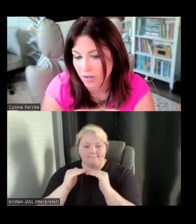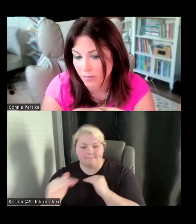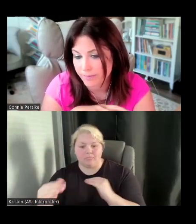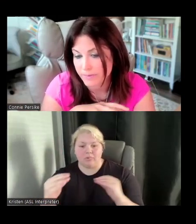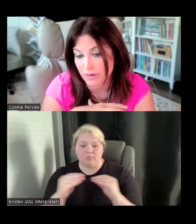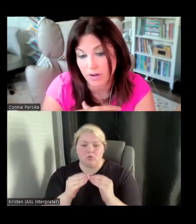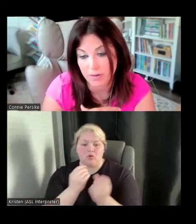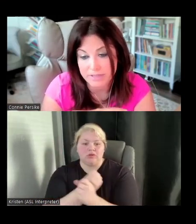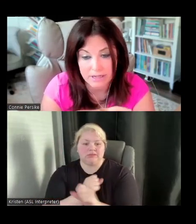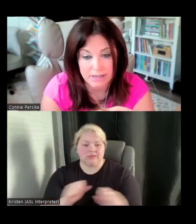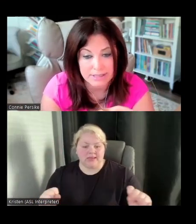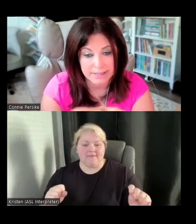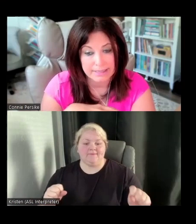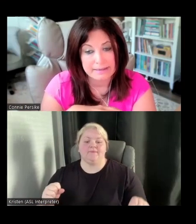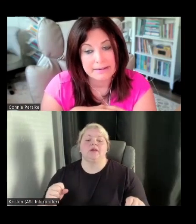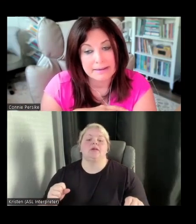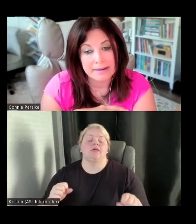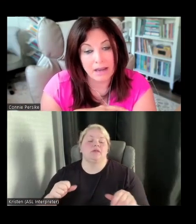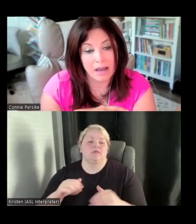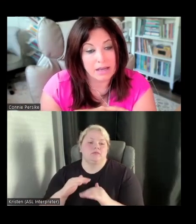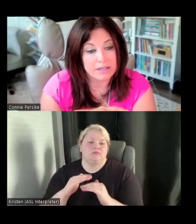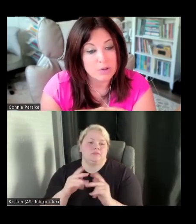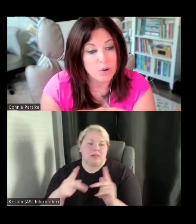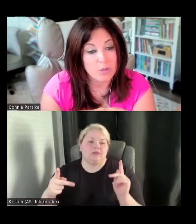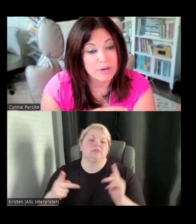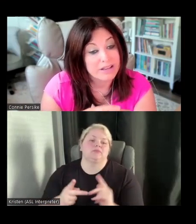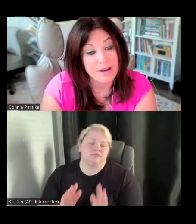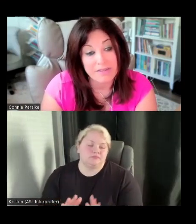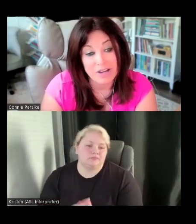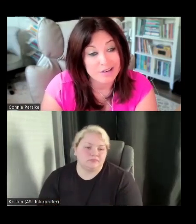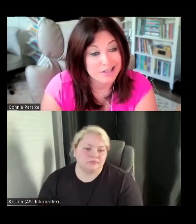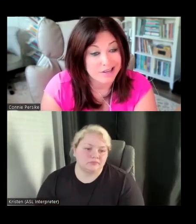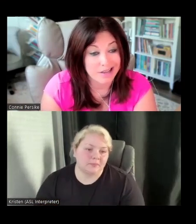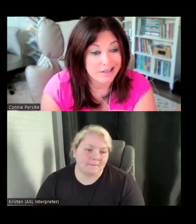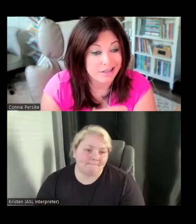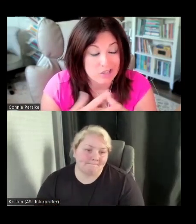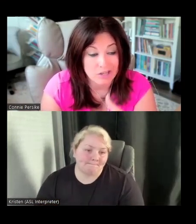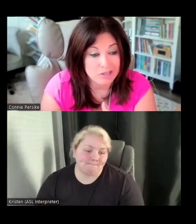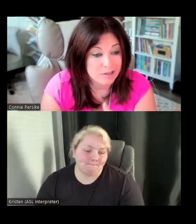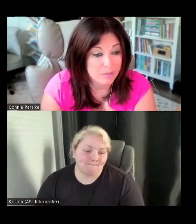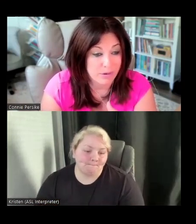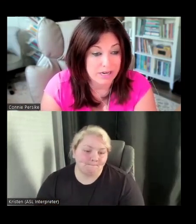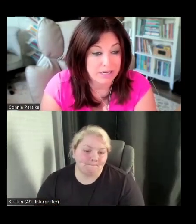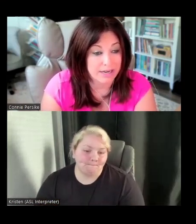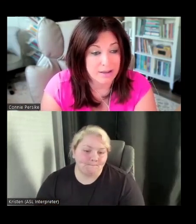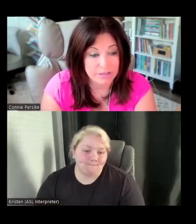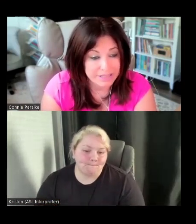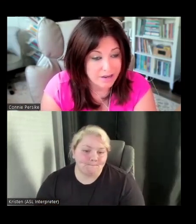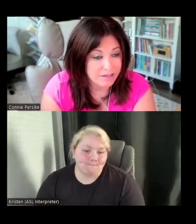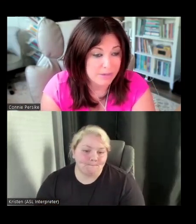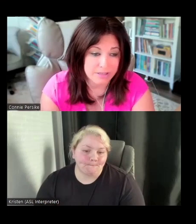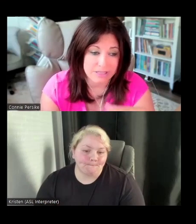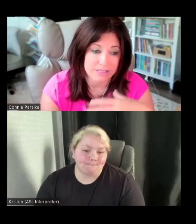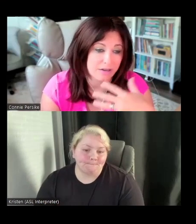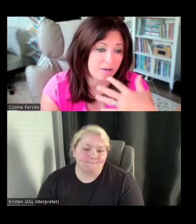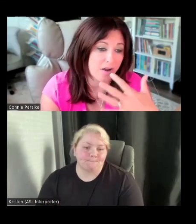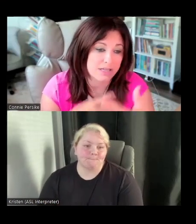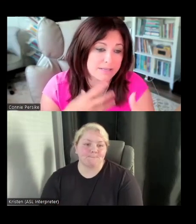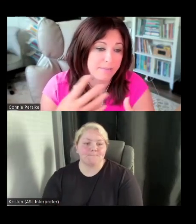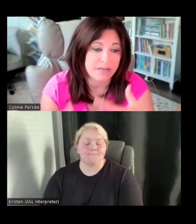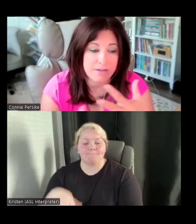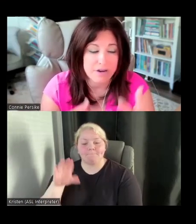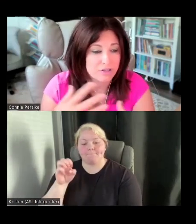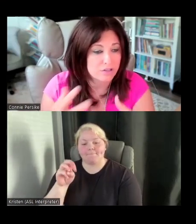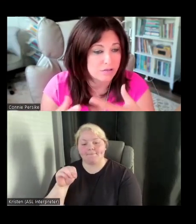or calm, their calm state. So we also have to understand that the changes in the brain, and Emily talked about this, can